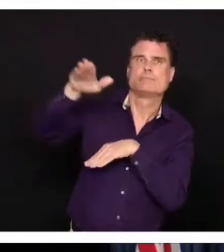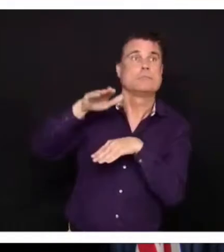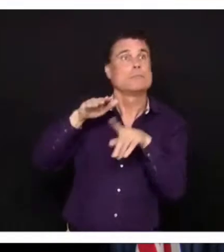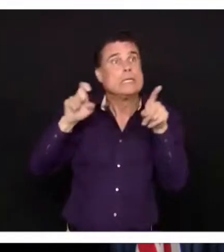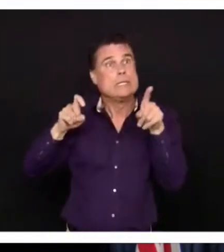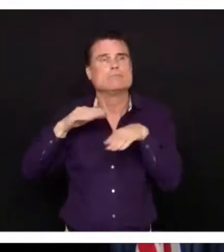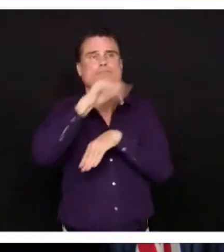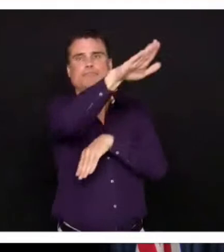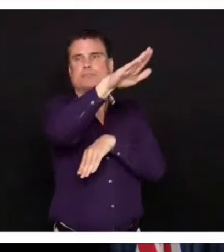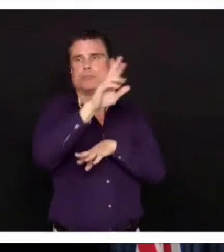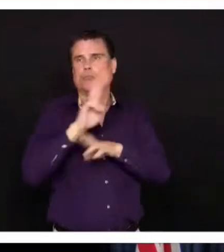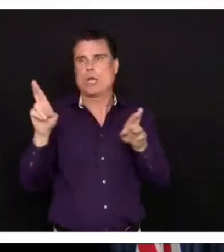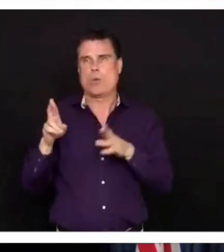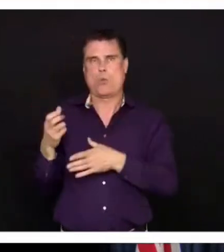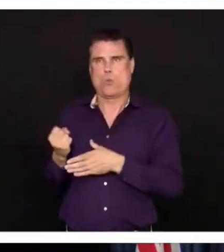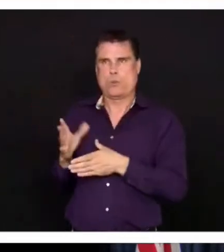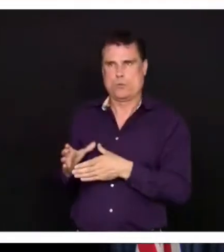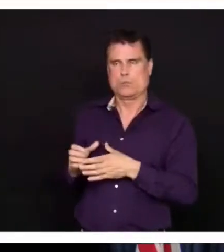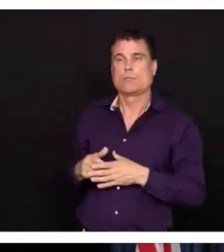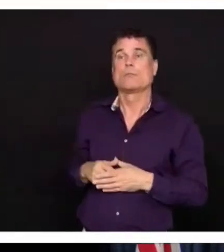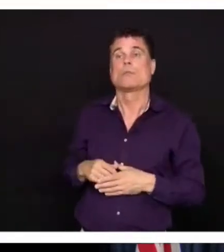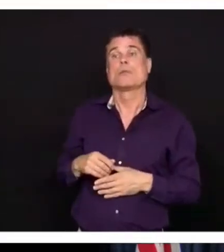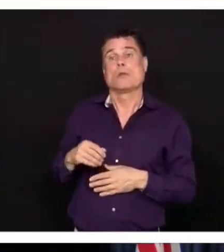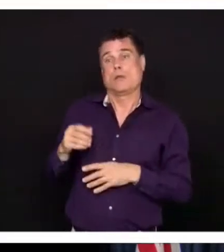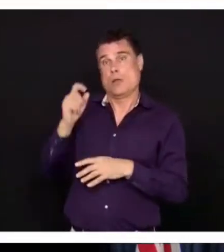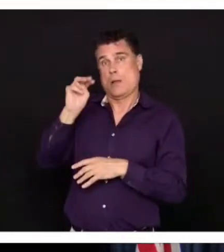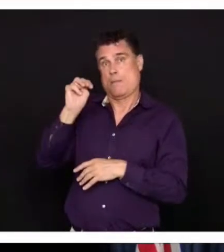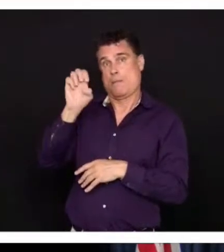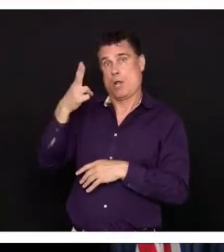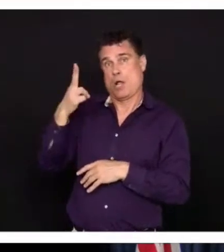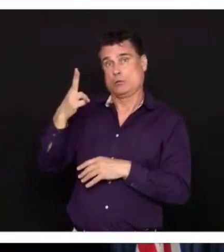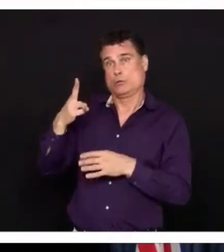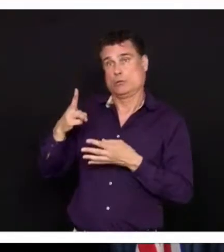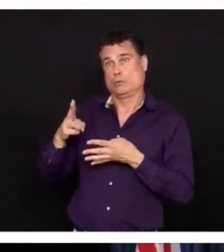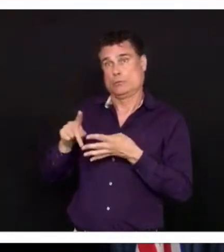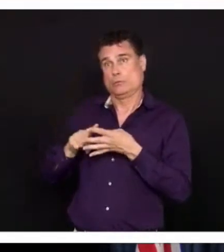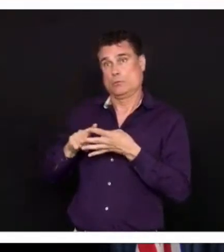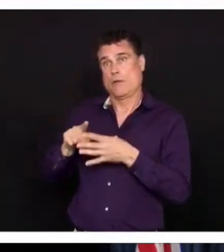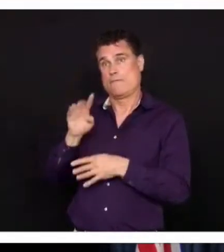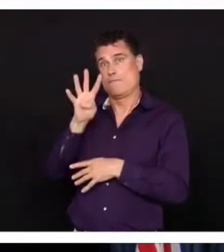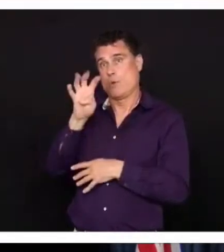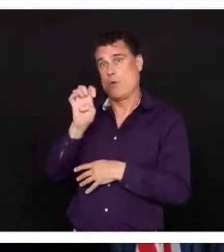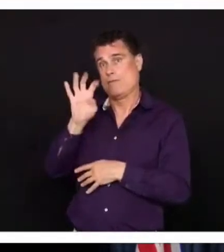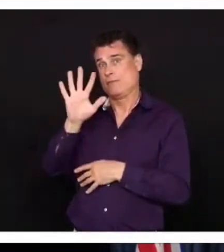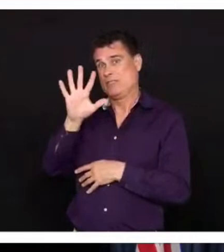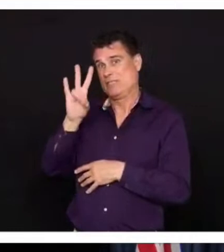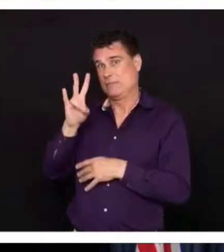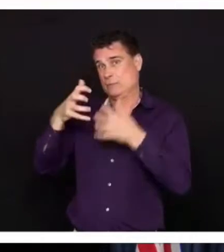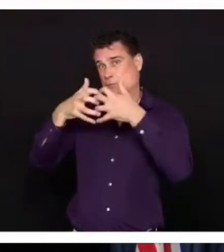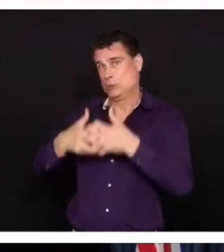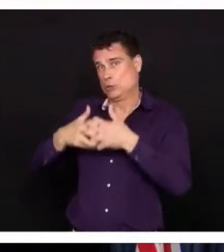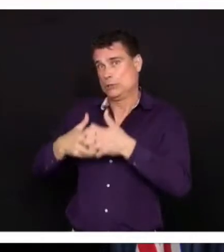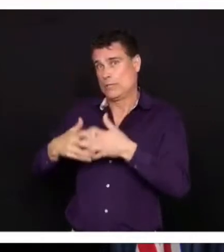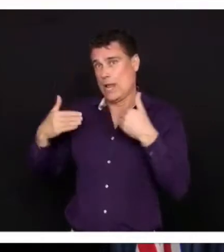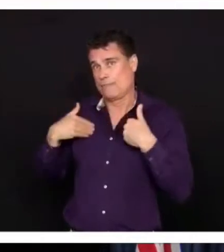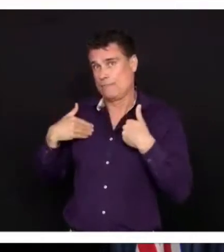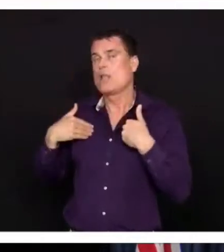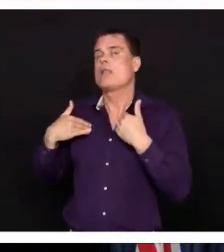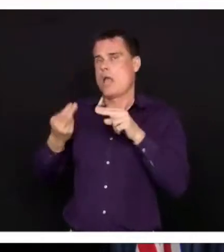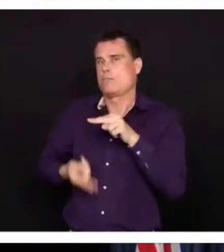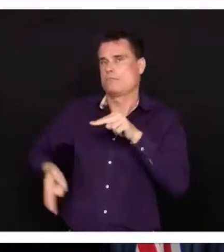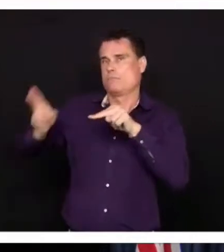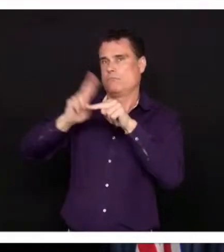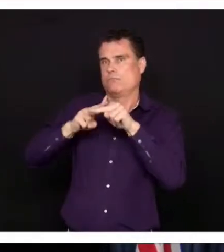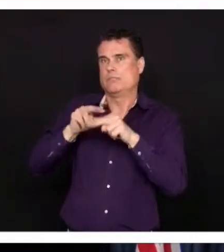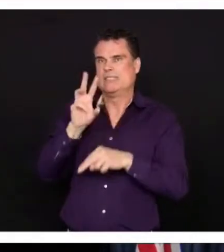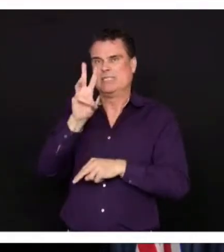24, will show how we've been using that capacity. We haven't provided, I don't think, these numbers in the daily briefing, but you'll see this is the number